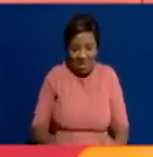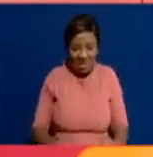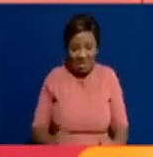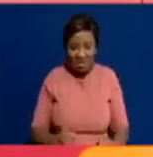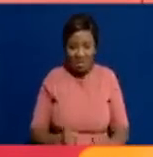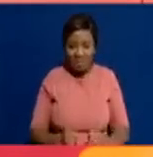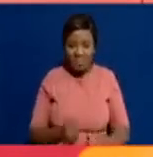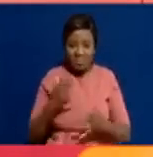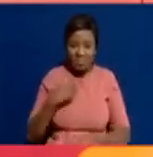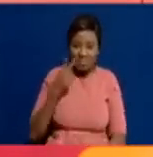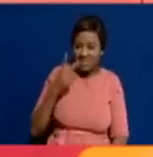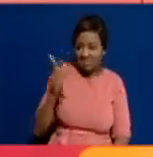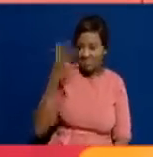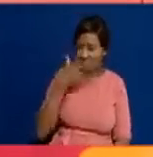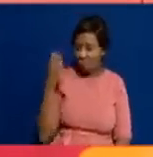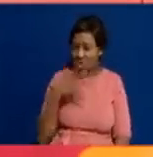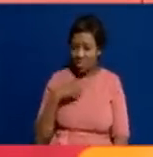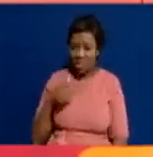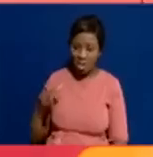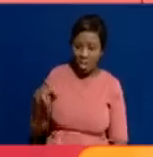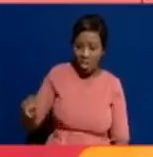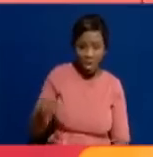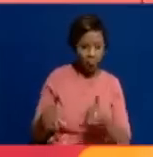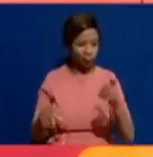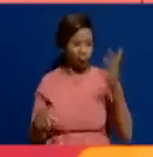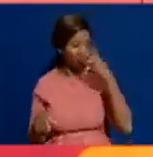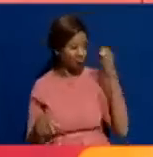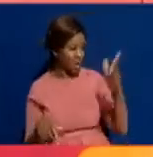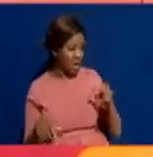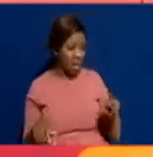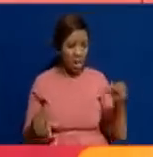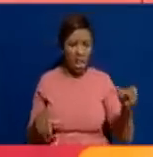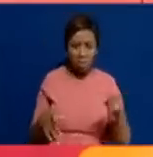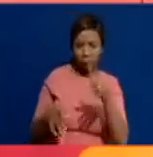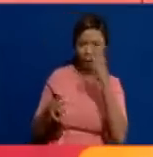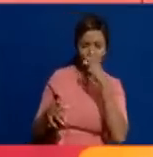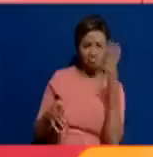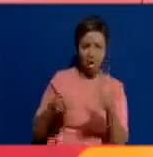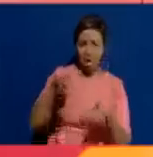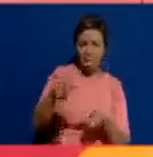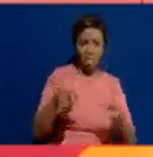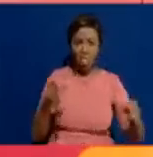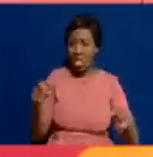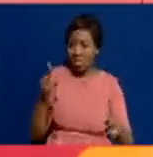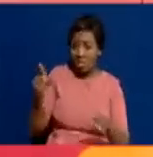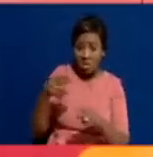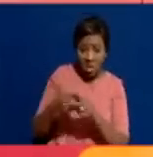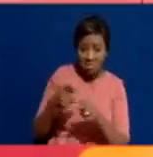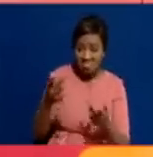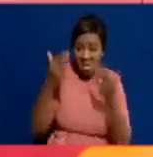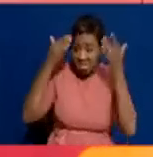I look at you like you're attractive, I want to smash and move on to the next one. I don't know you. If I ask me your second name, I don't know your second name,